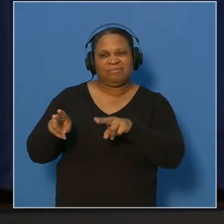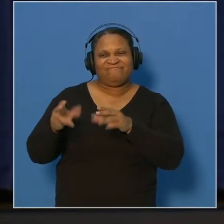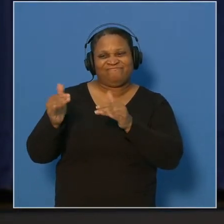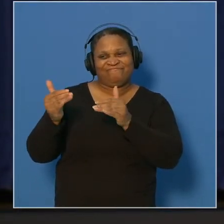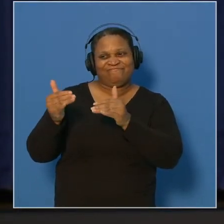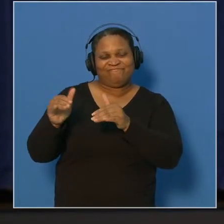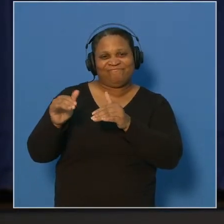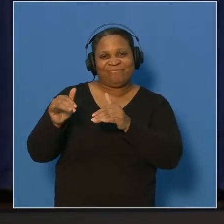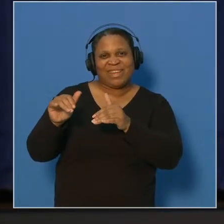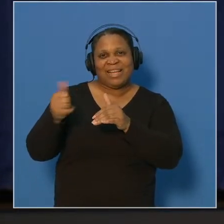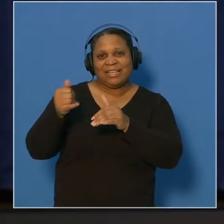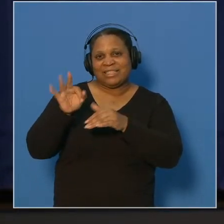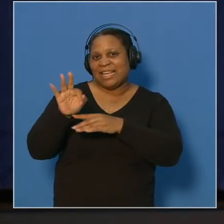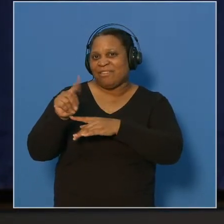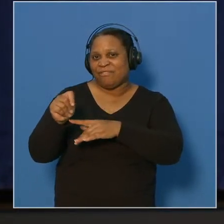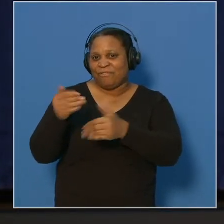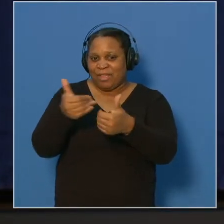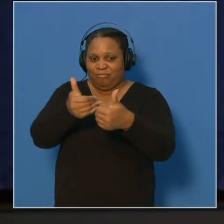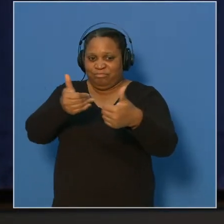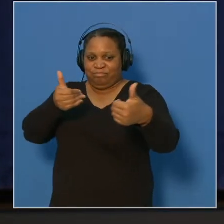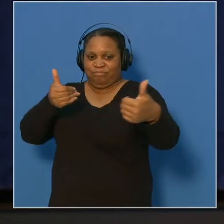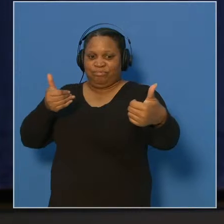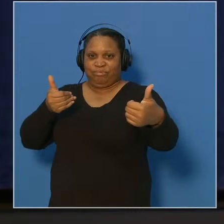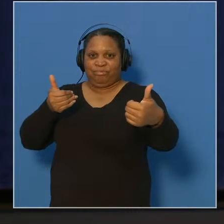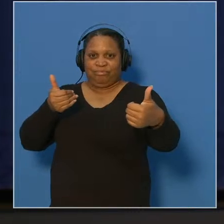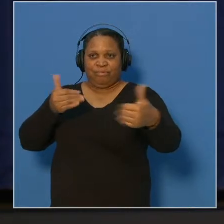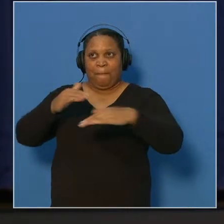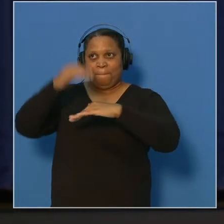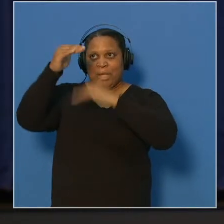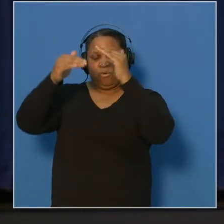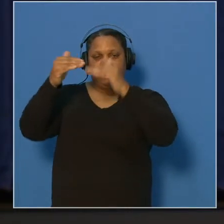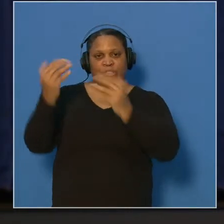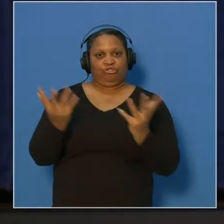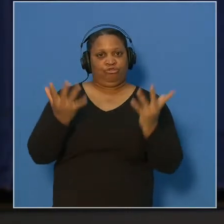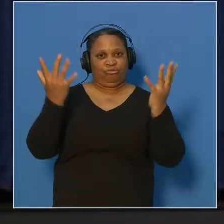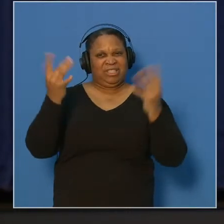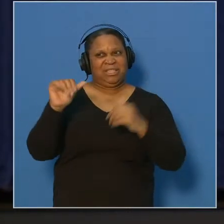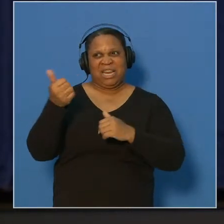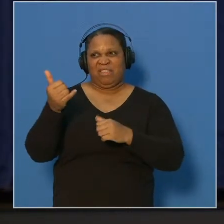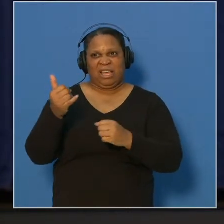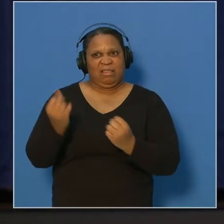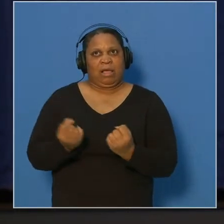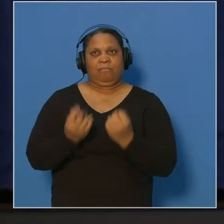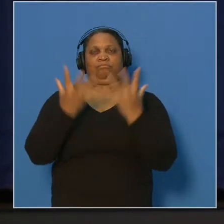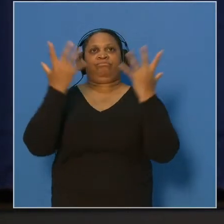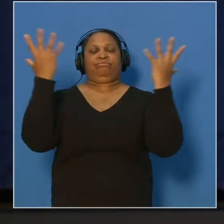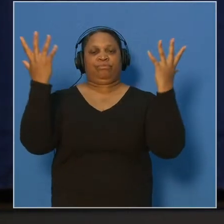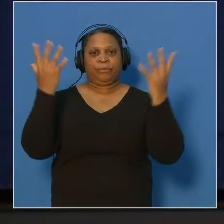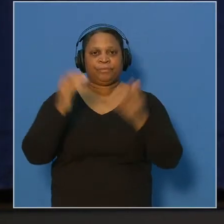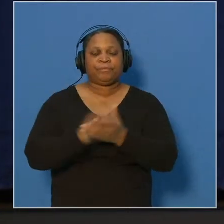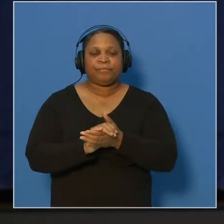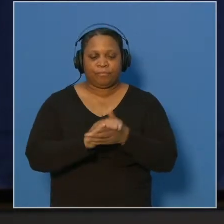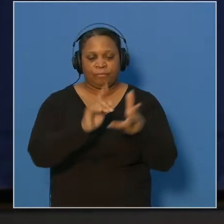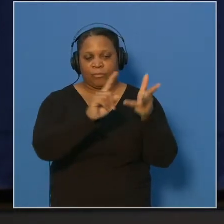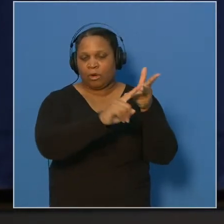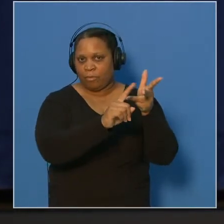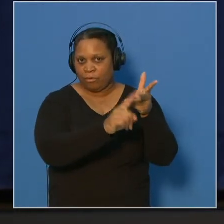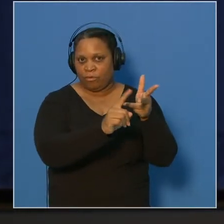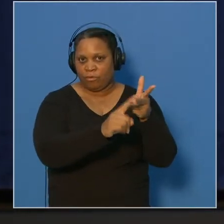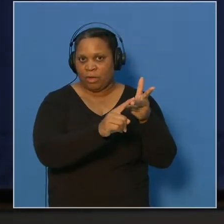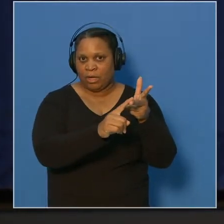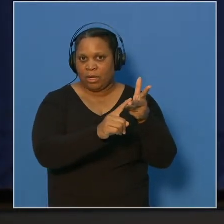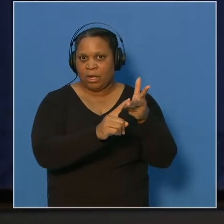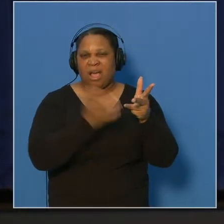of 10 feet away from any buildings, trees, or any other combustible materials. Number three, a